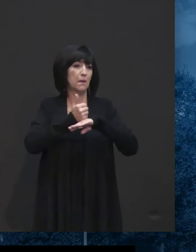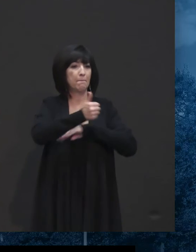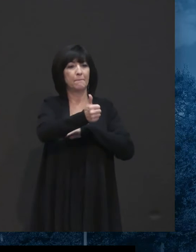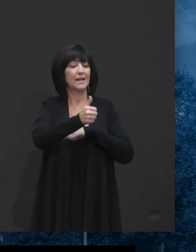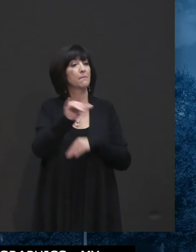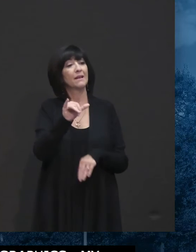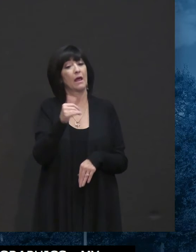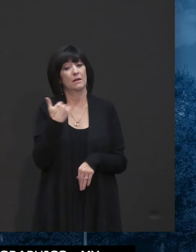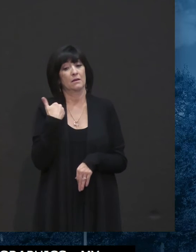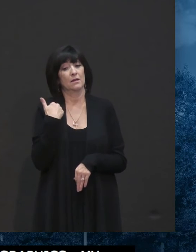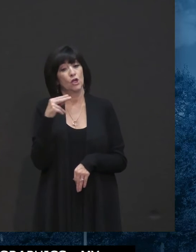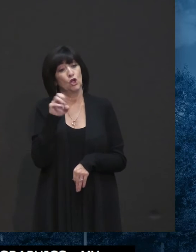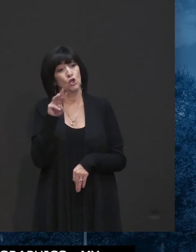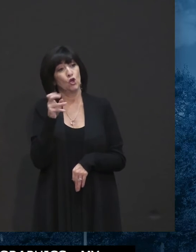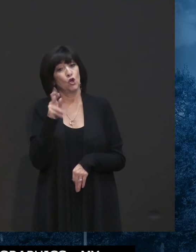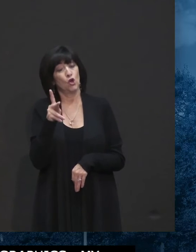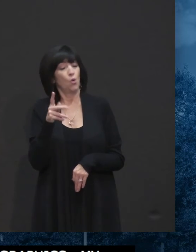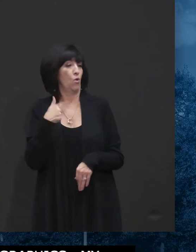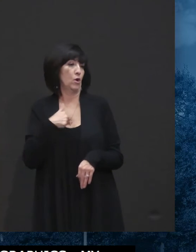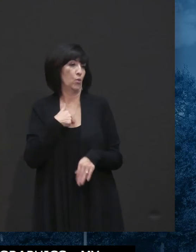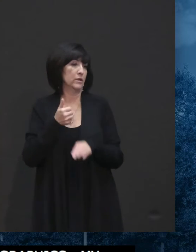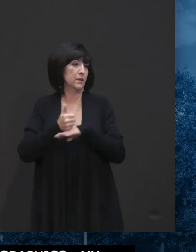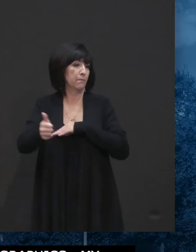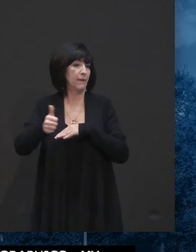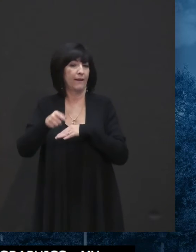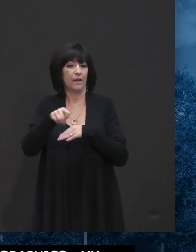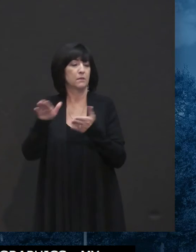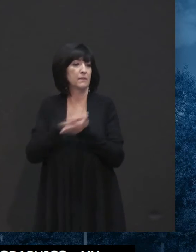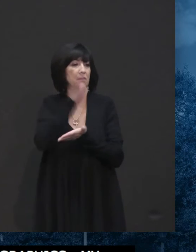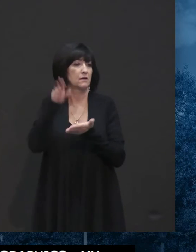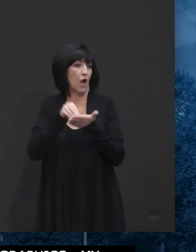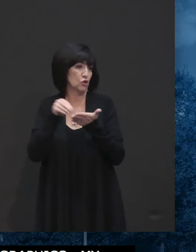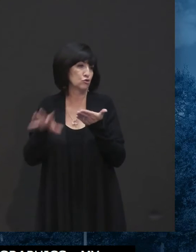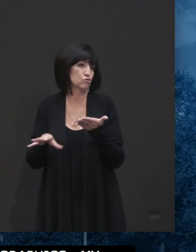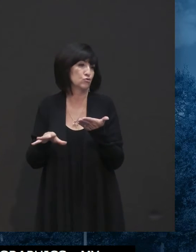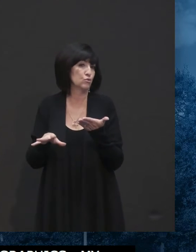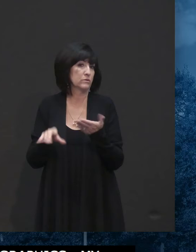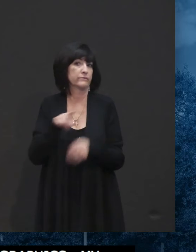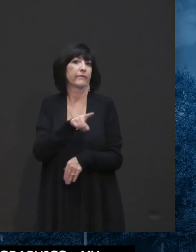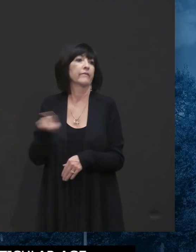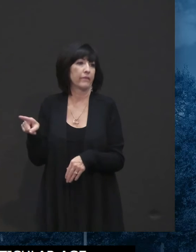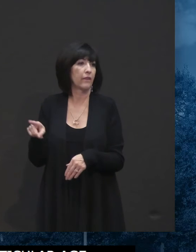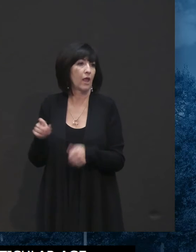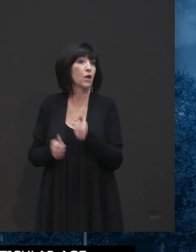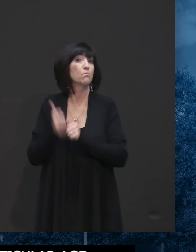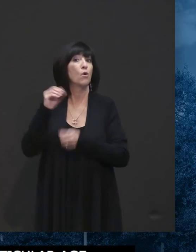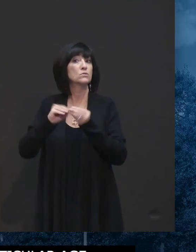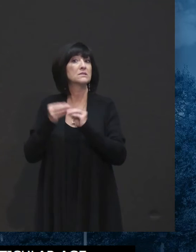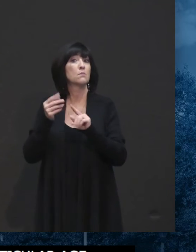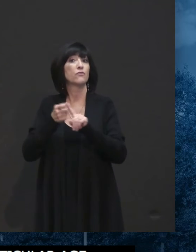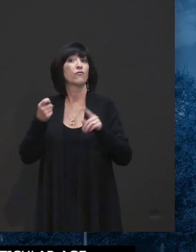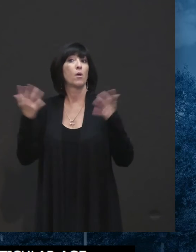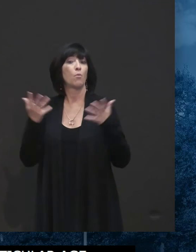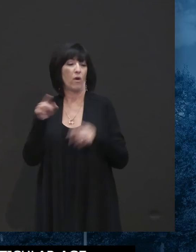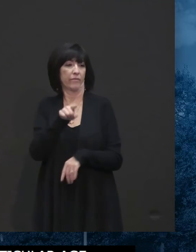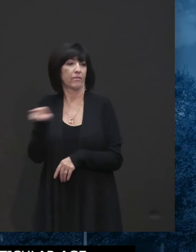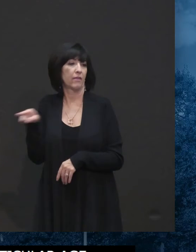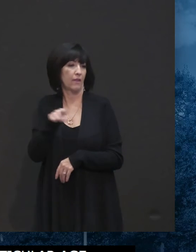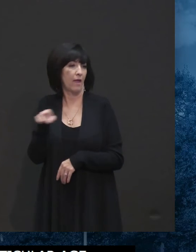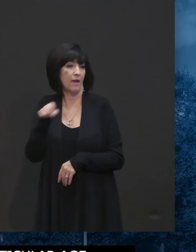where it was the college-age students. Okay. It's, it is a wider, in fact, a little bit older